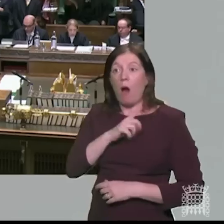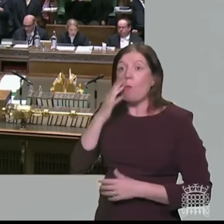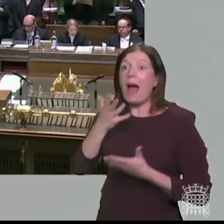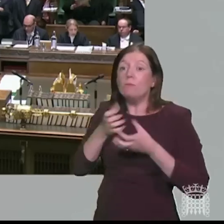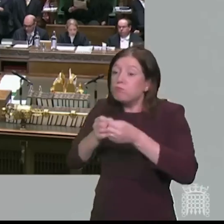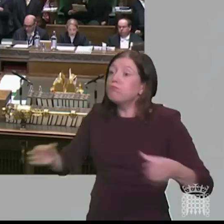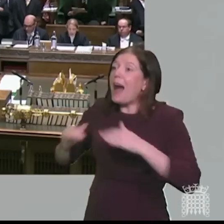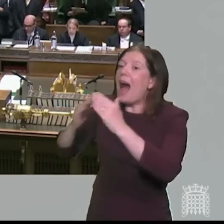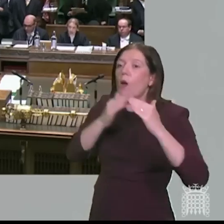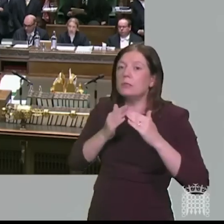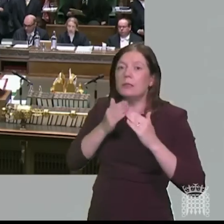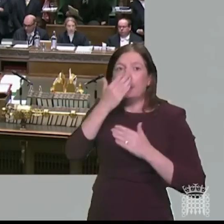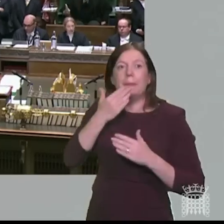developments.